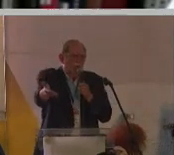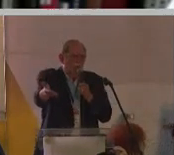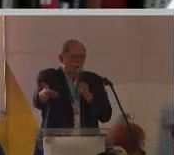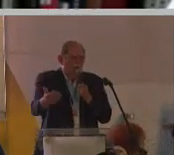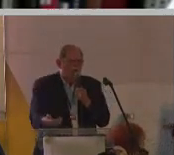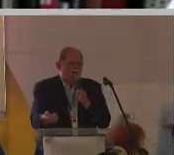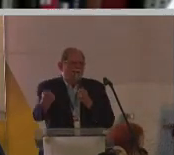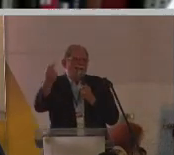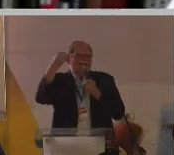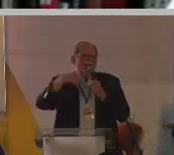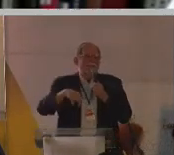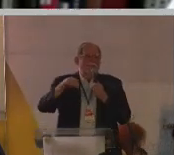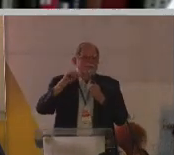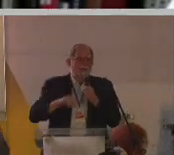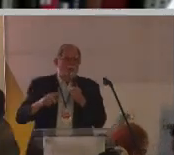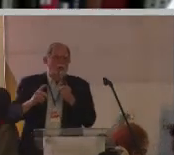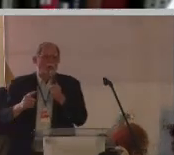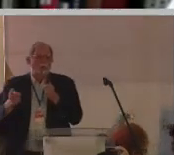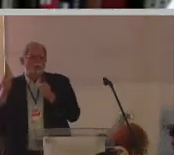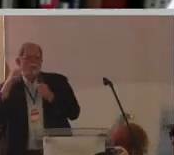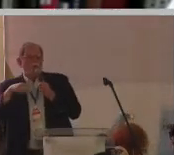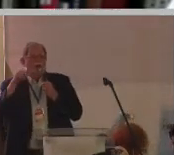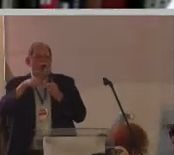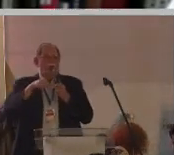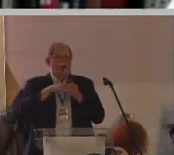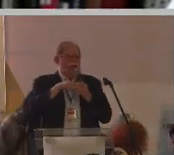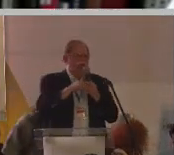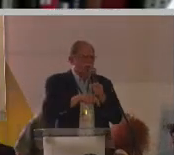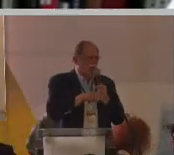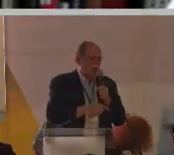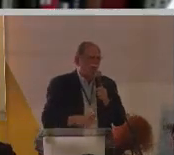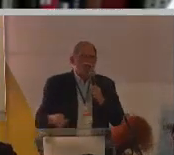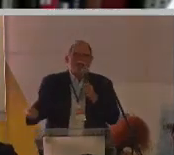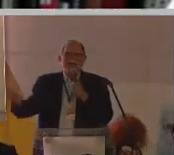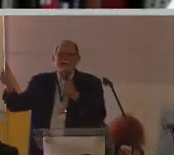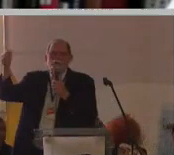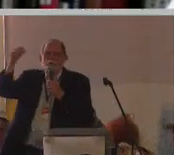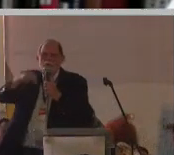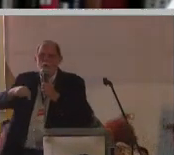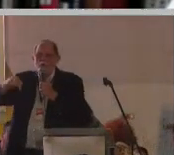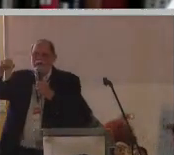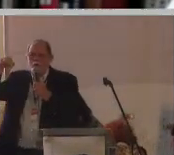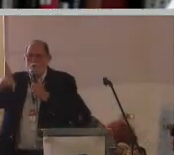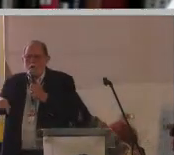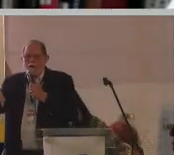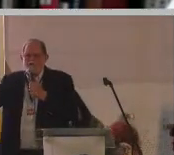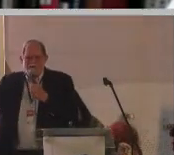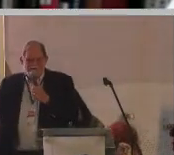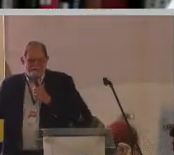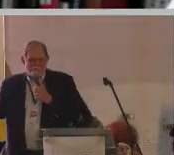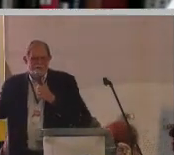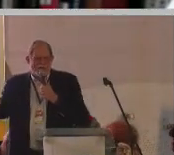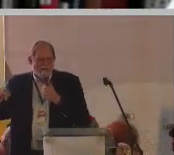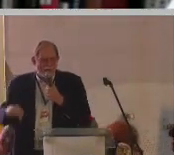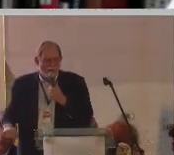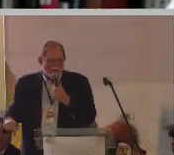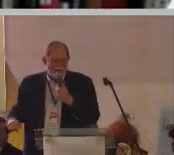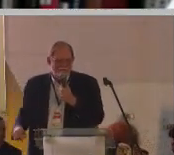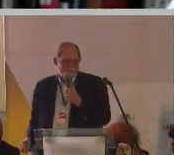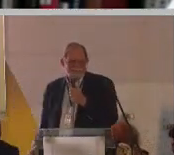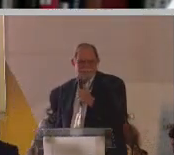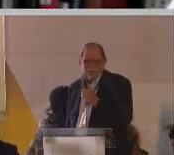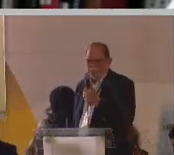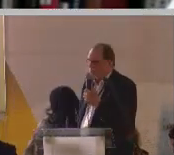mundo mejor tiene que empezar con una mejor comprensión del mundo en cual vivimos